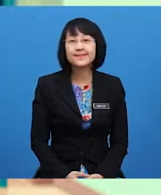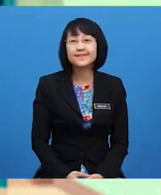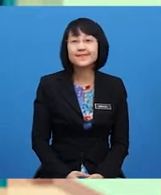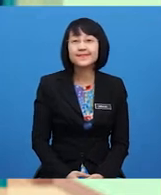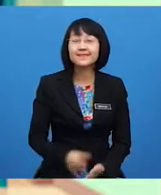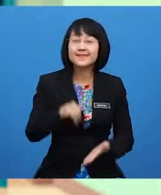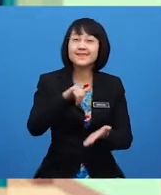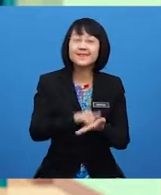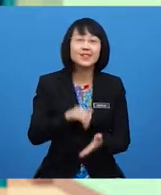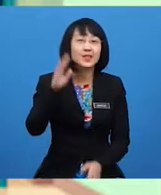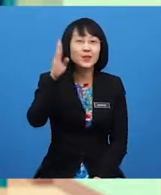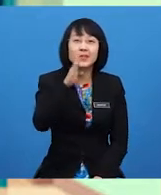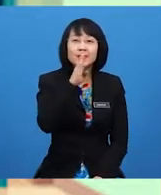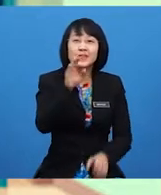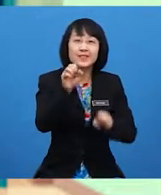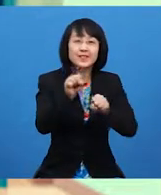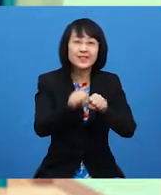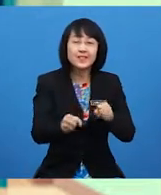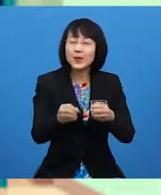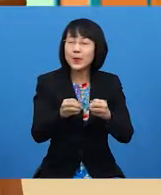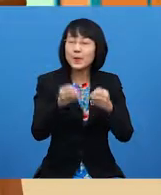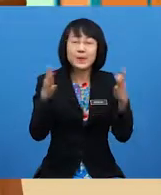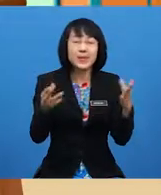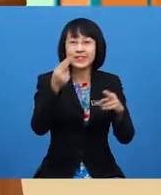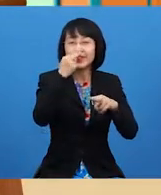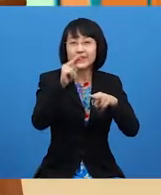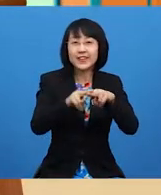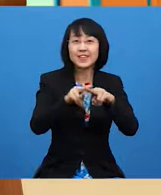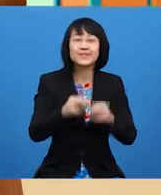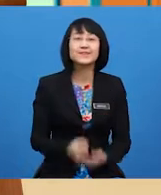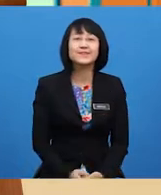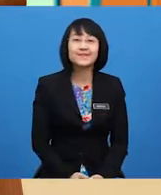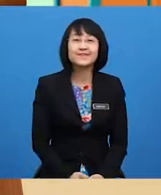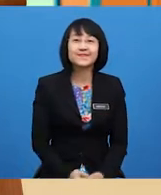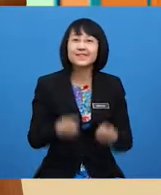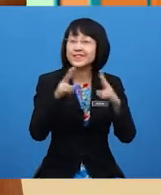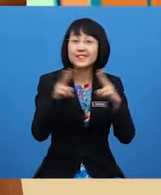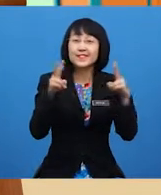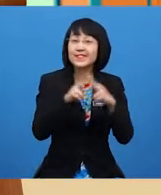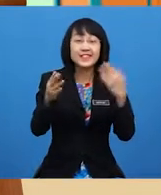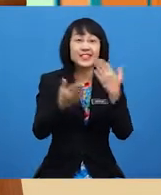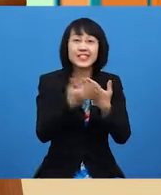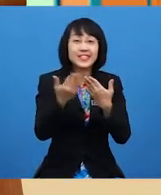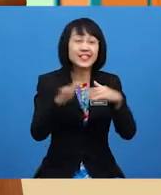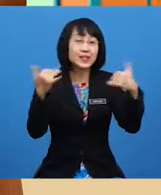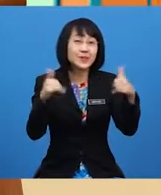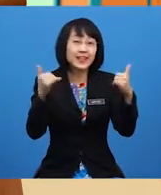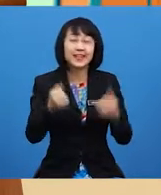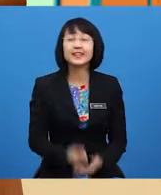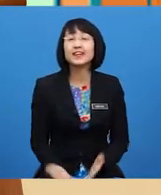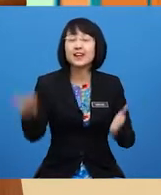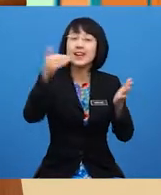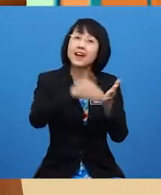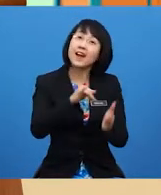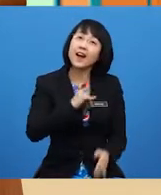That will be so much fun. It is very, very easy to play. But again,